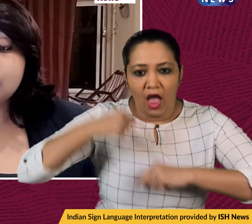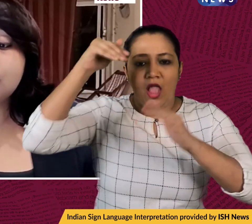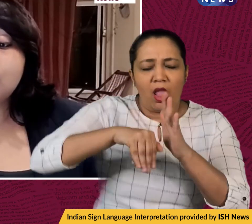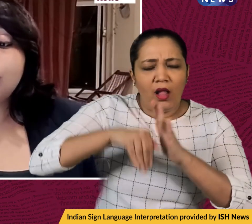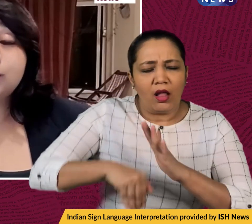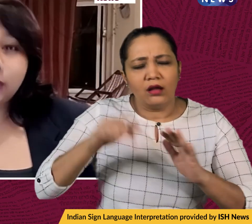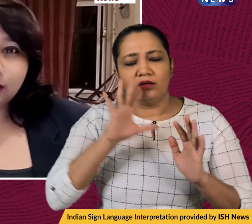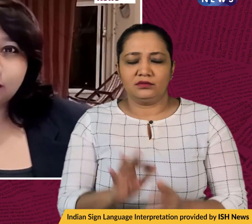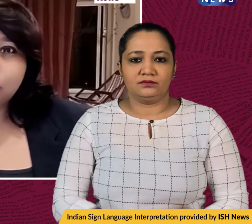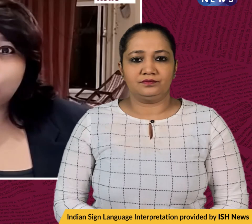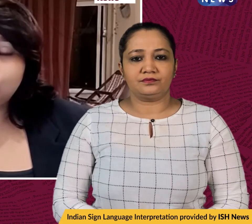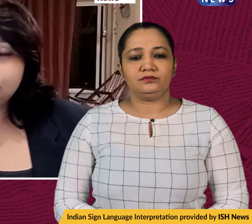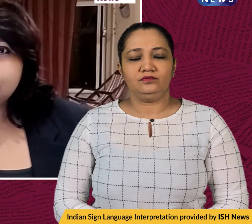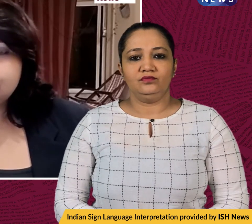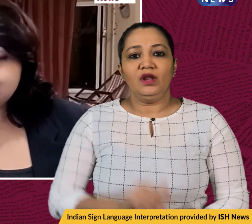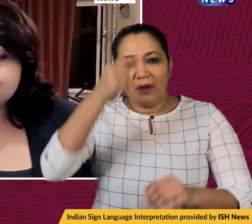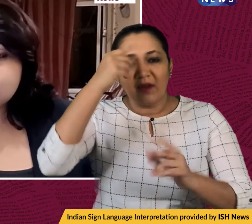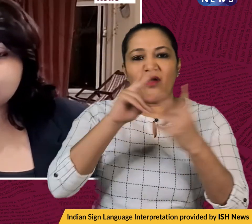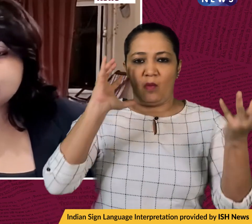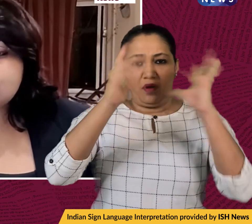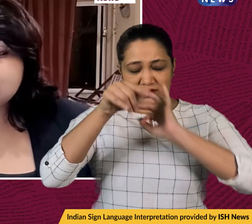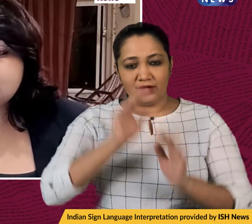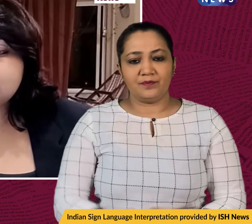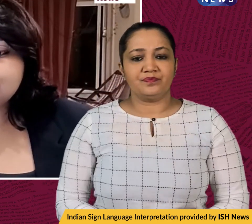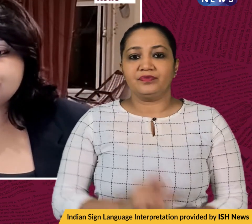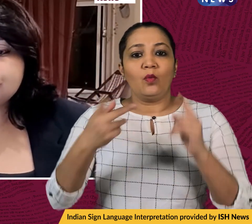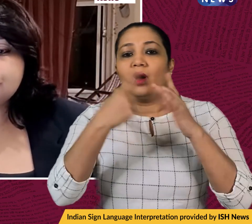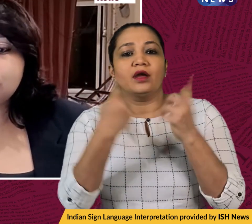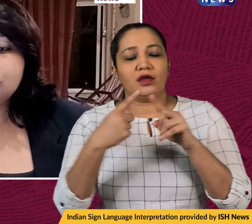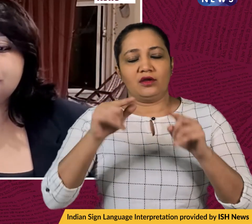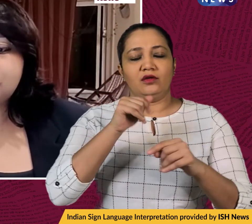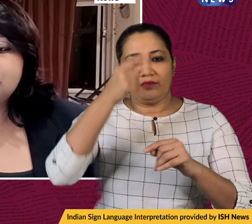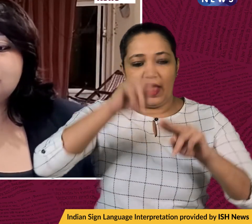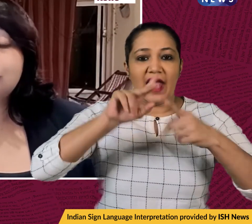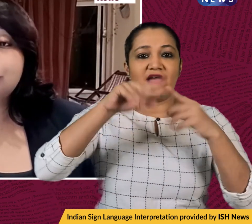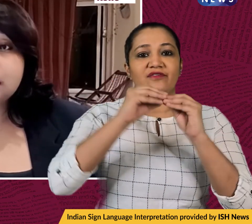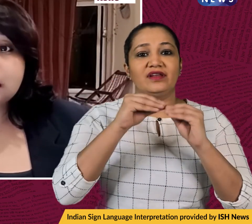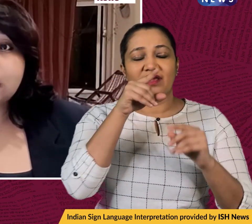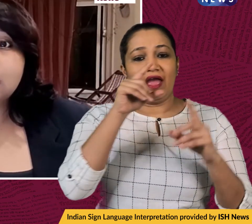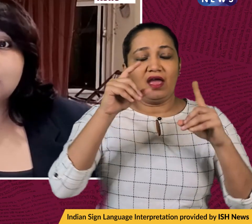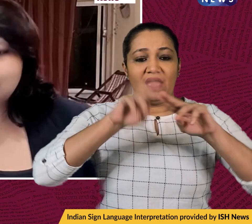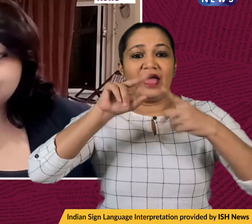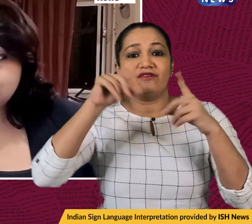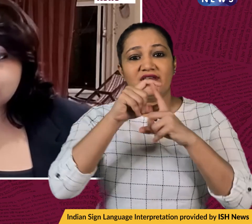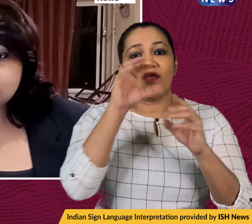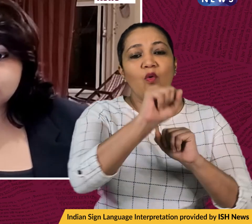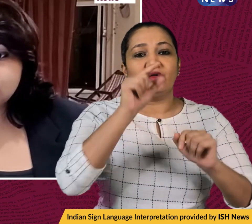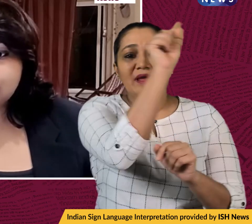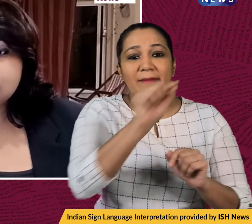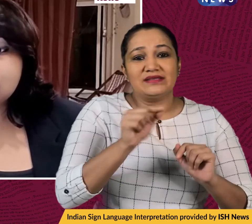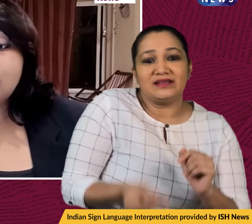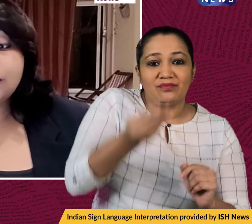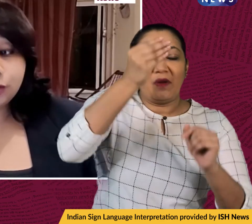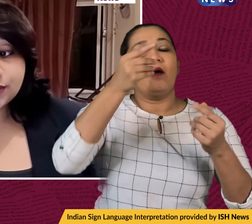straight day on weak global cues. Now, this comes amid cautiousness about the Fed meeting increasing interest rates in